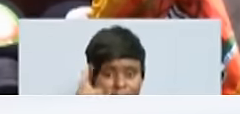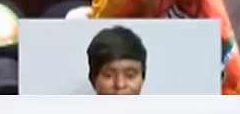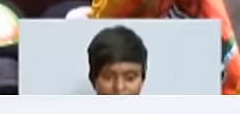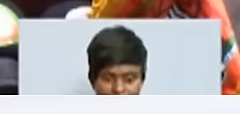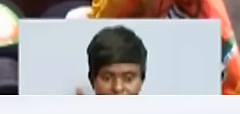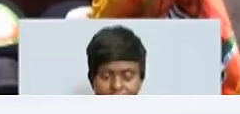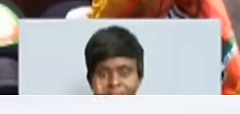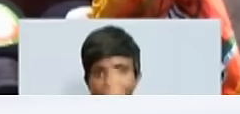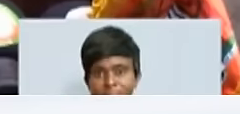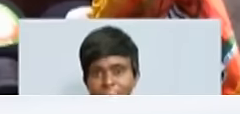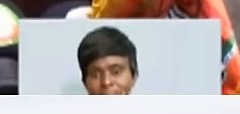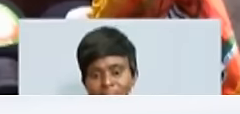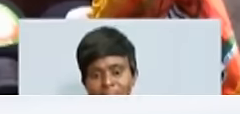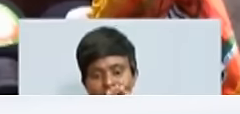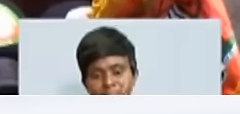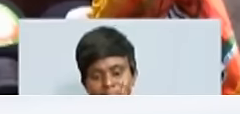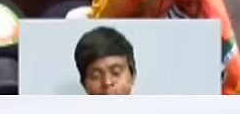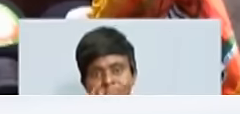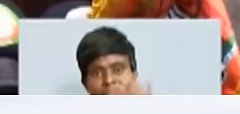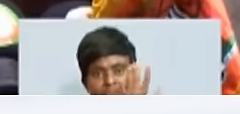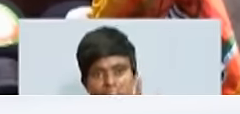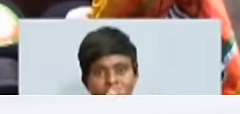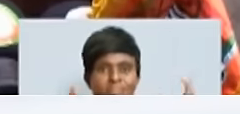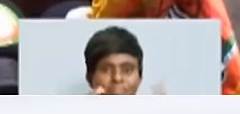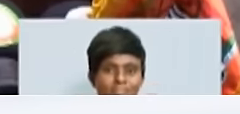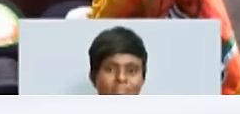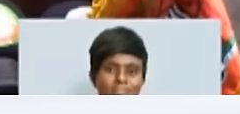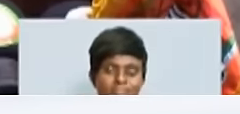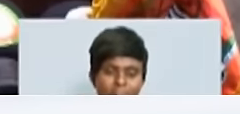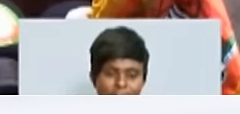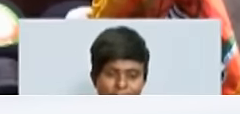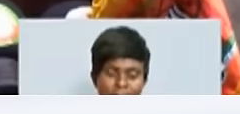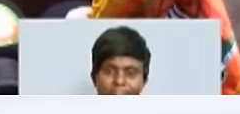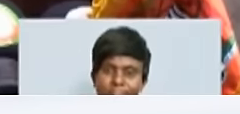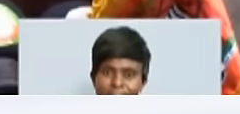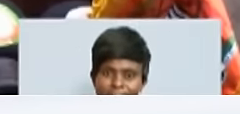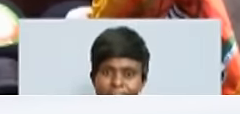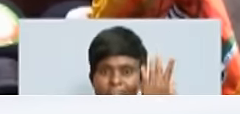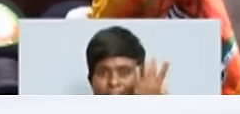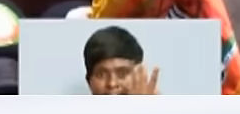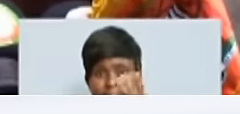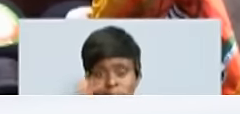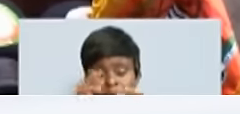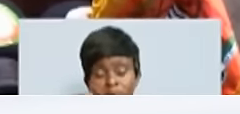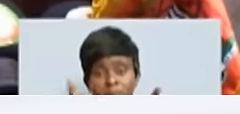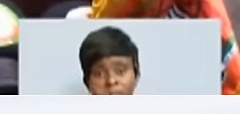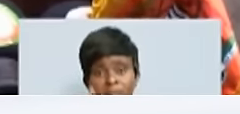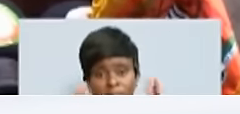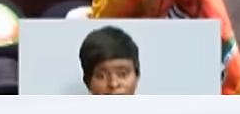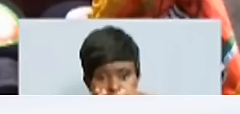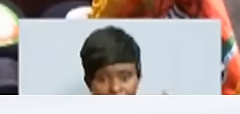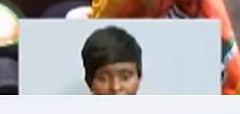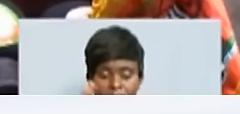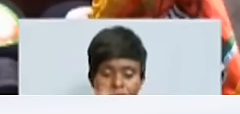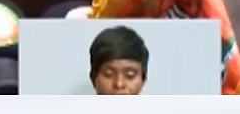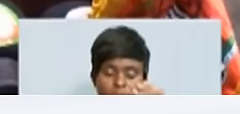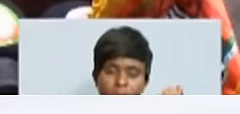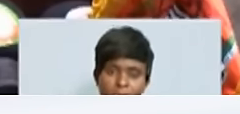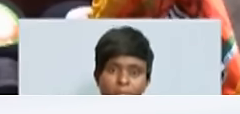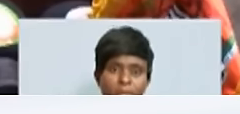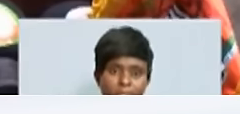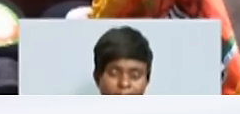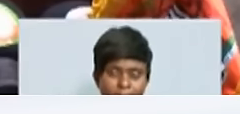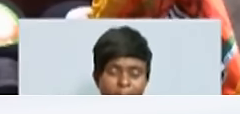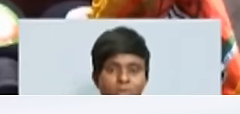continue to use the CDF to promote community-driven local development. We will continue to provide bursaries to our